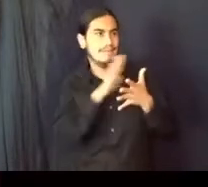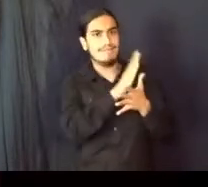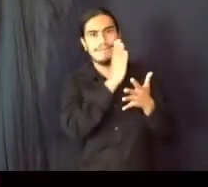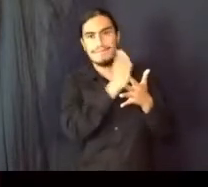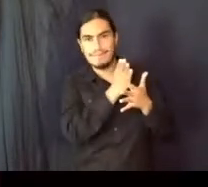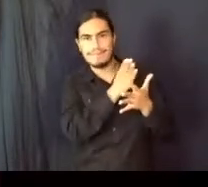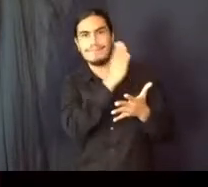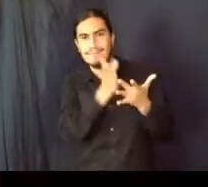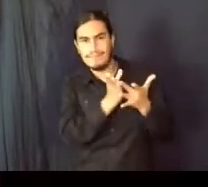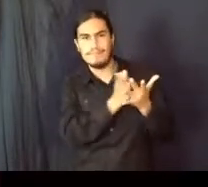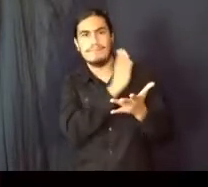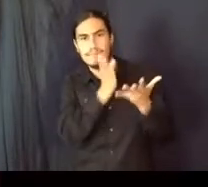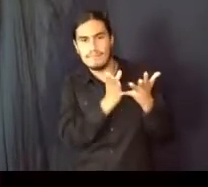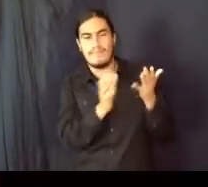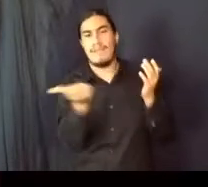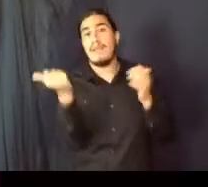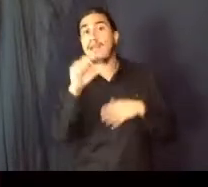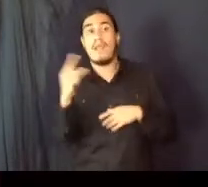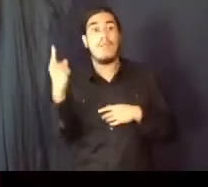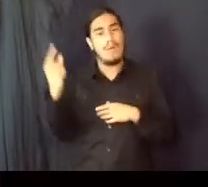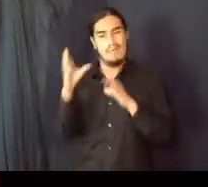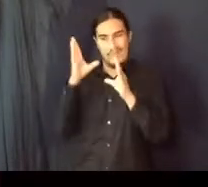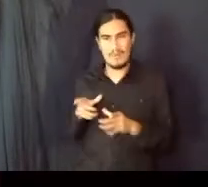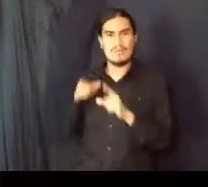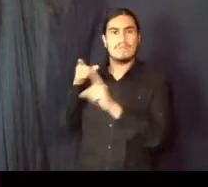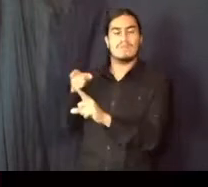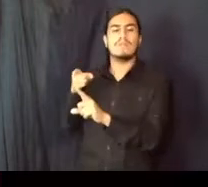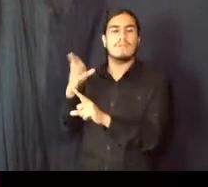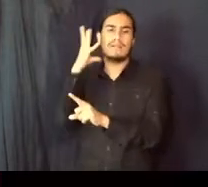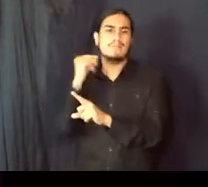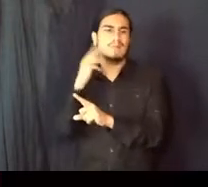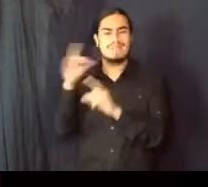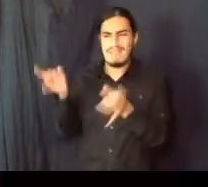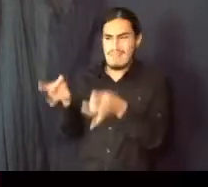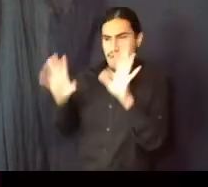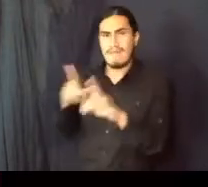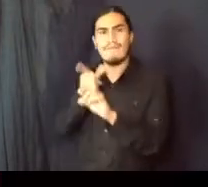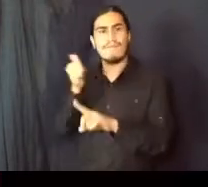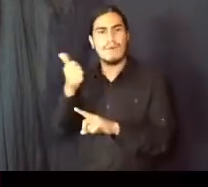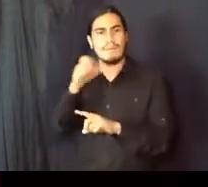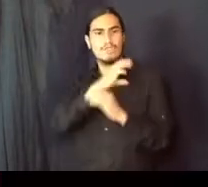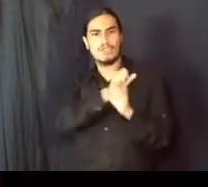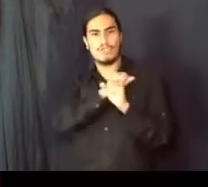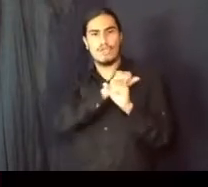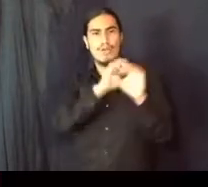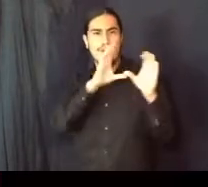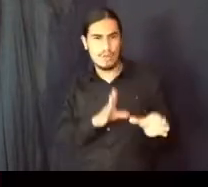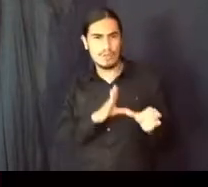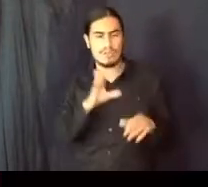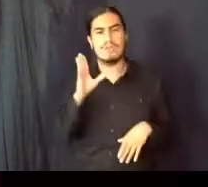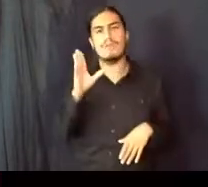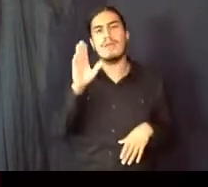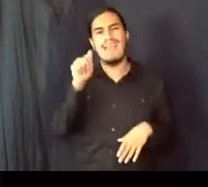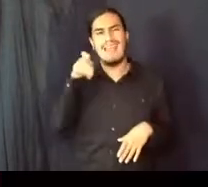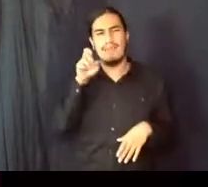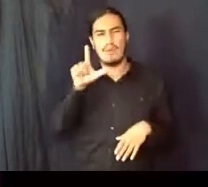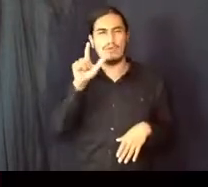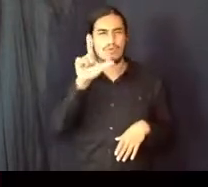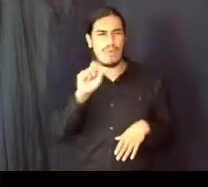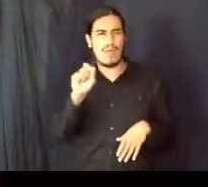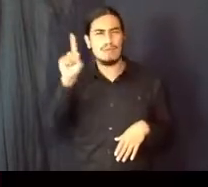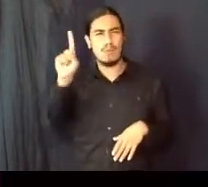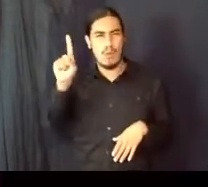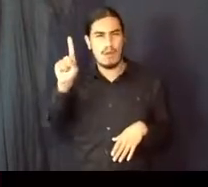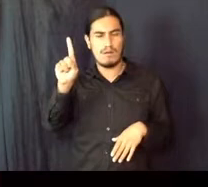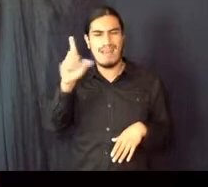brutally held underground and violated by security personnel on the morning of April 2001 in 2019 in front